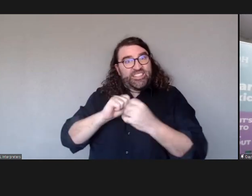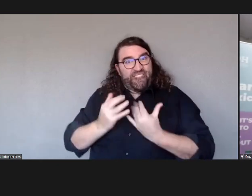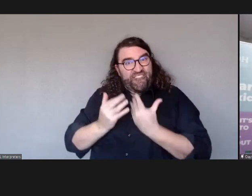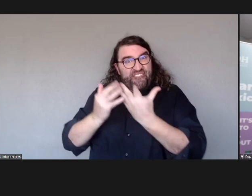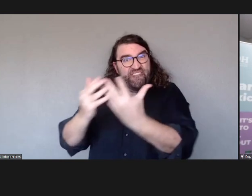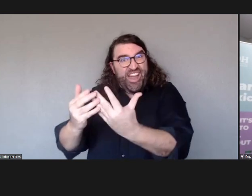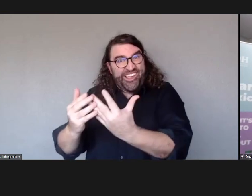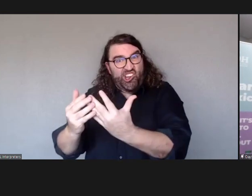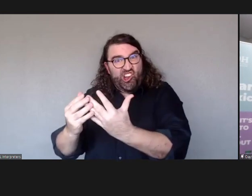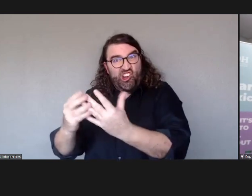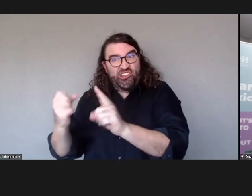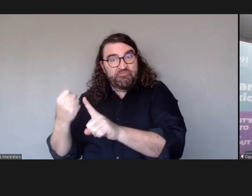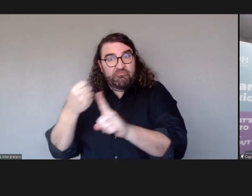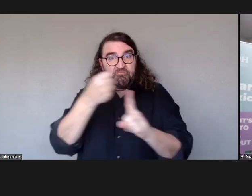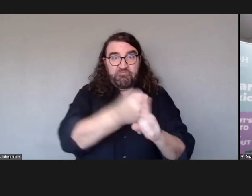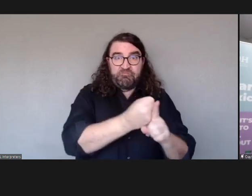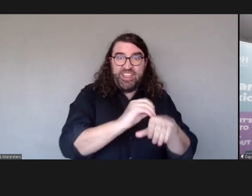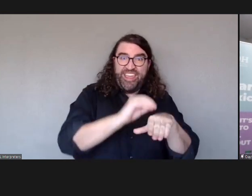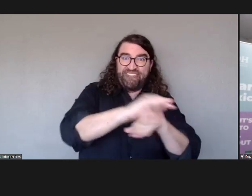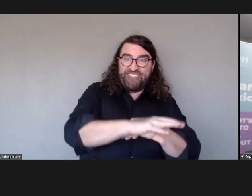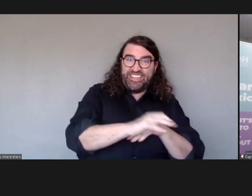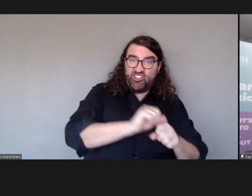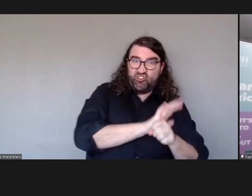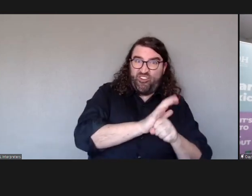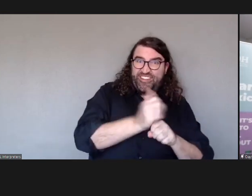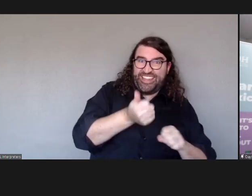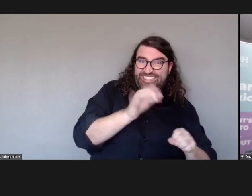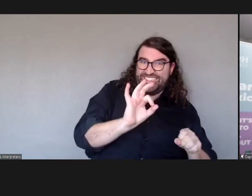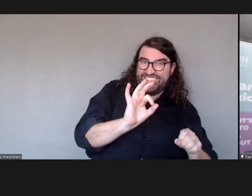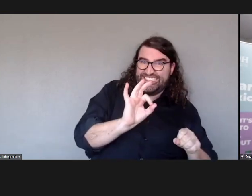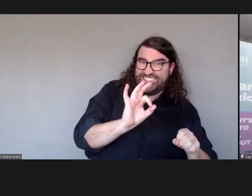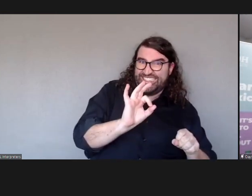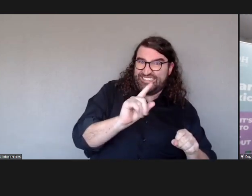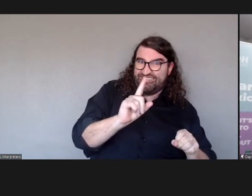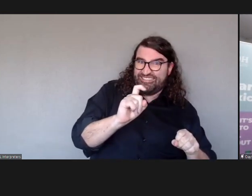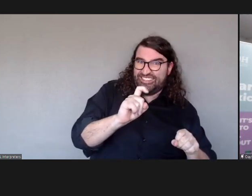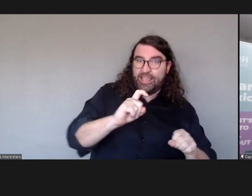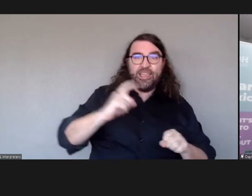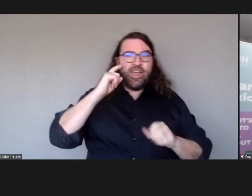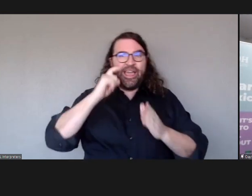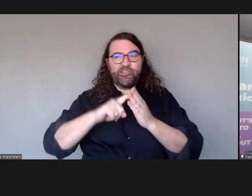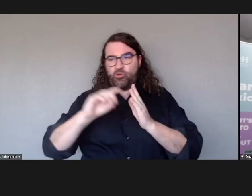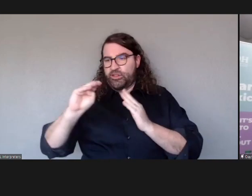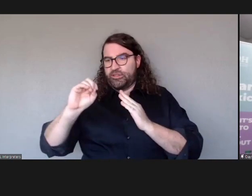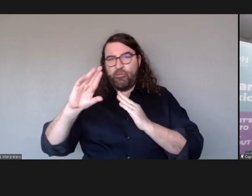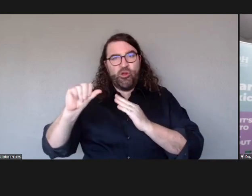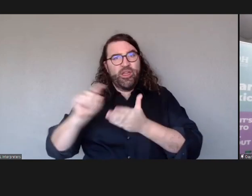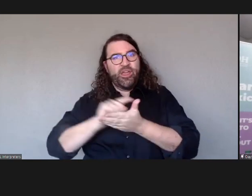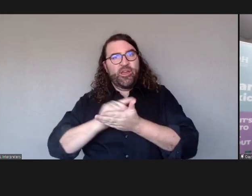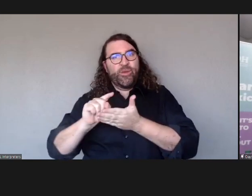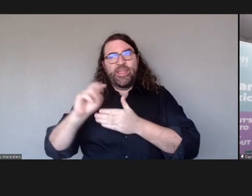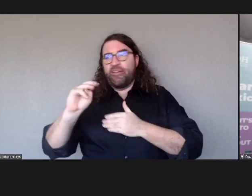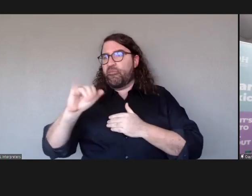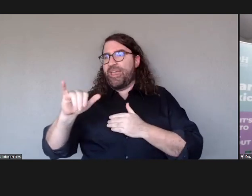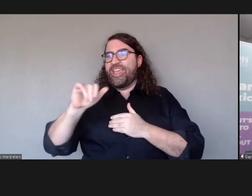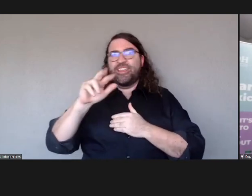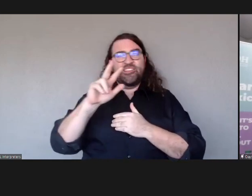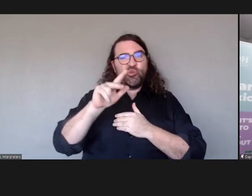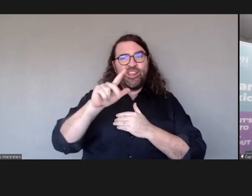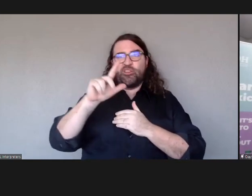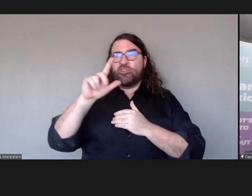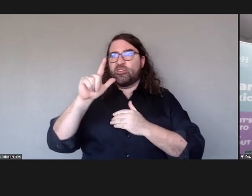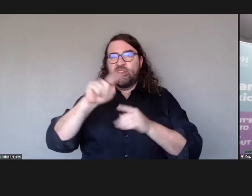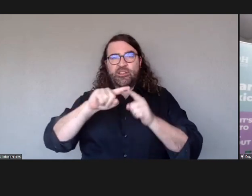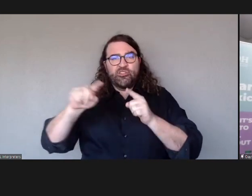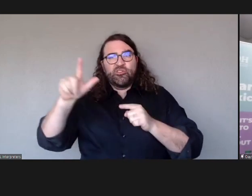wildfires. I noticed that Moore County, the week of May 23rd through May 29th, and the geographic trends had the highest daily